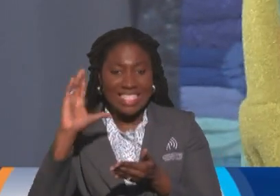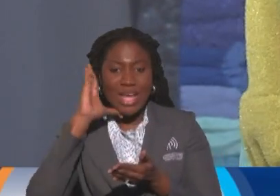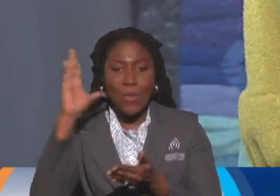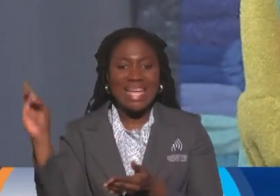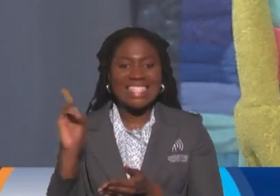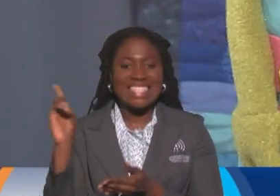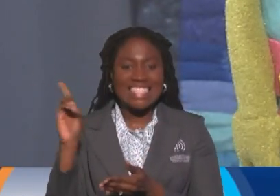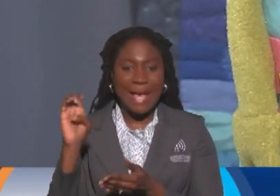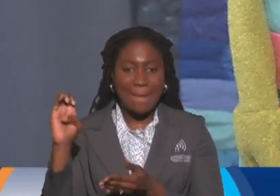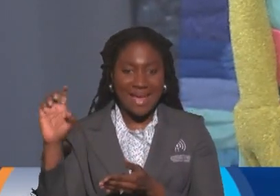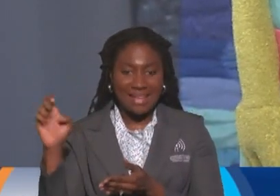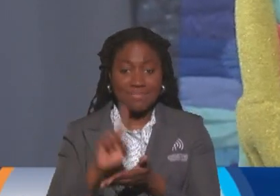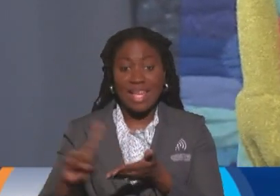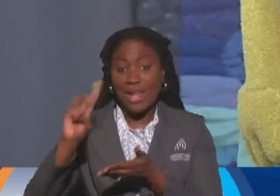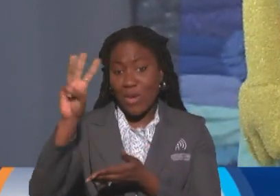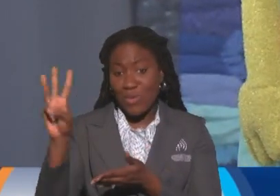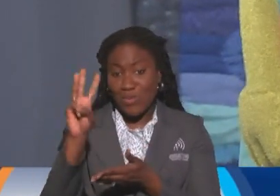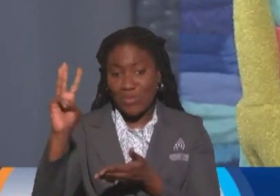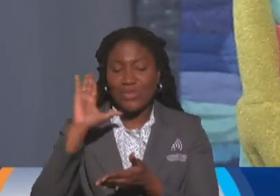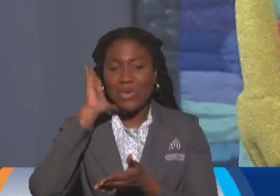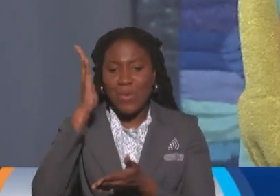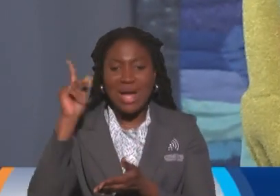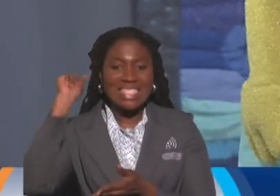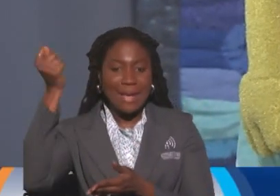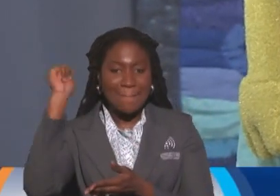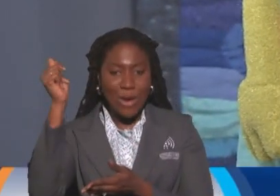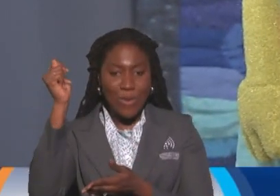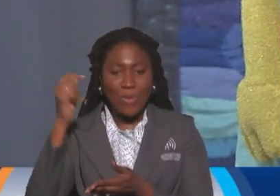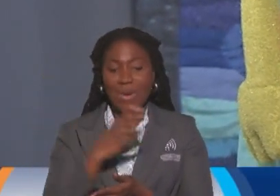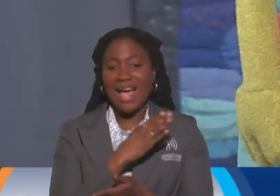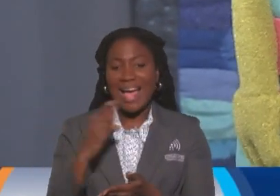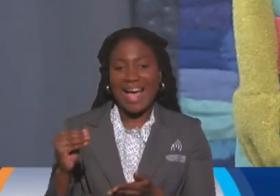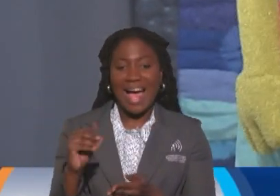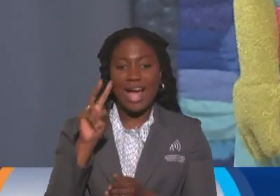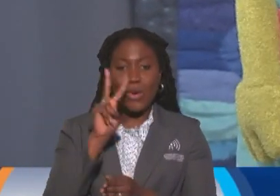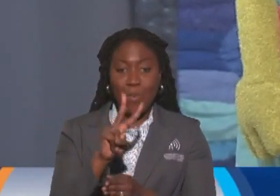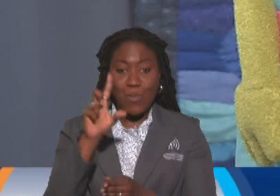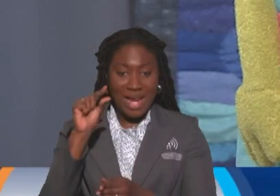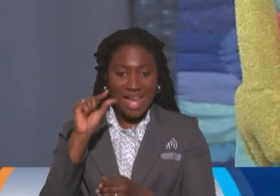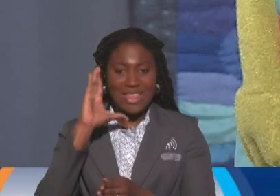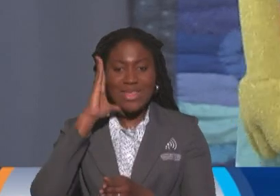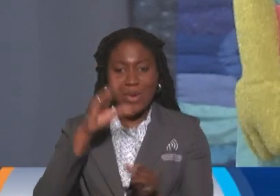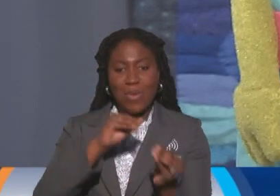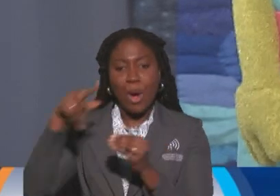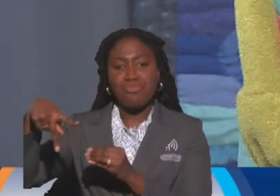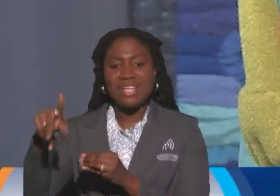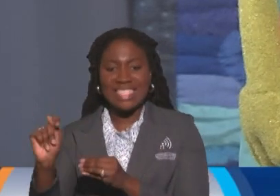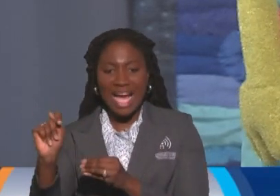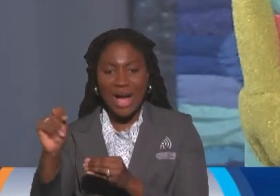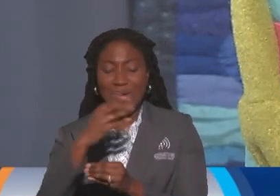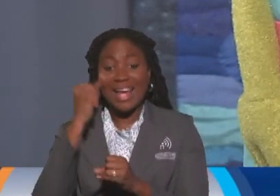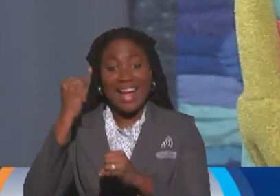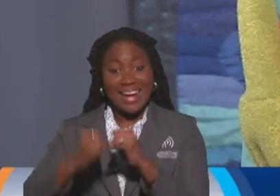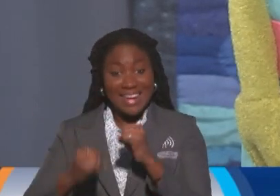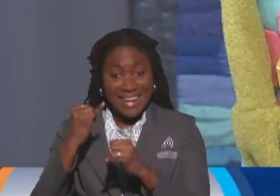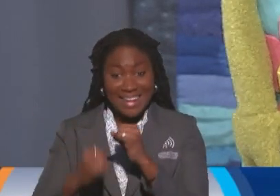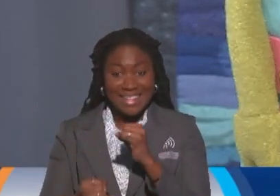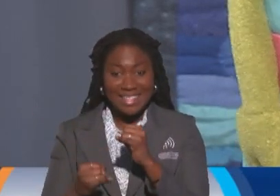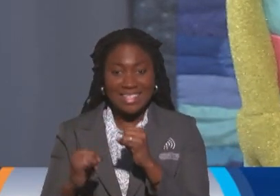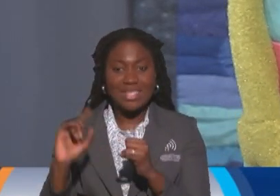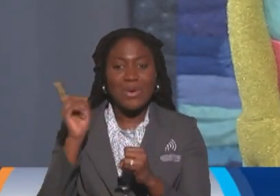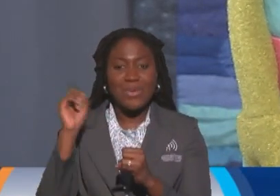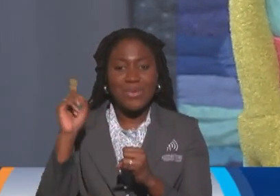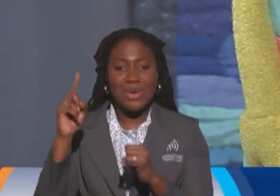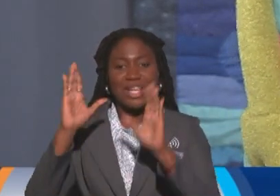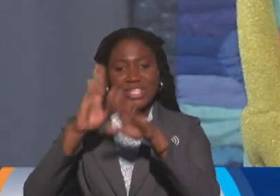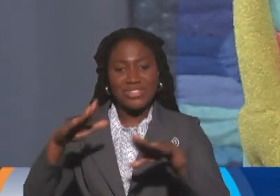Debe. Next Wednesday on the 17th, we're going to Tobago, and then on the 20th, we're going to be in Princestown, and then finally ending up at